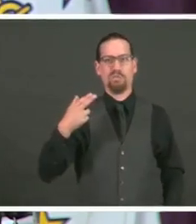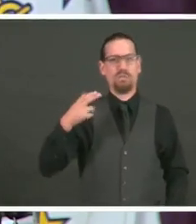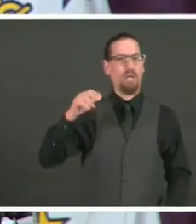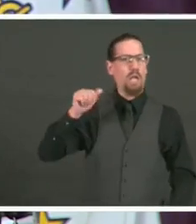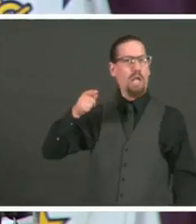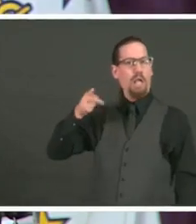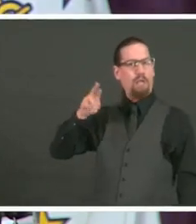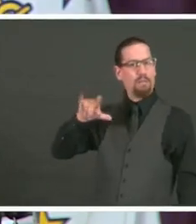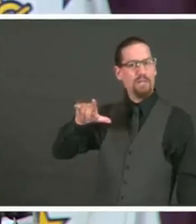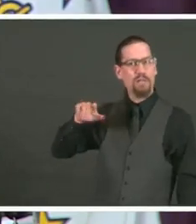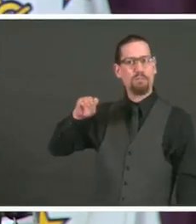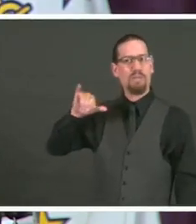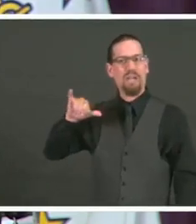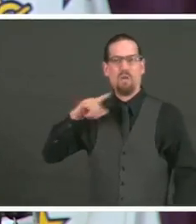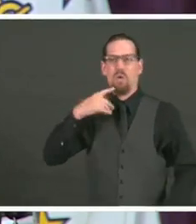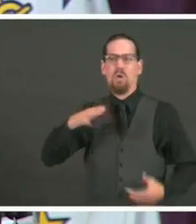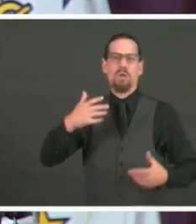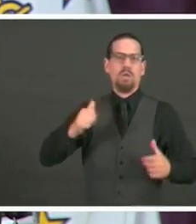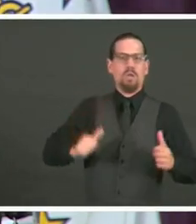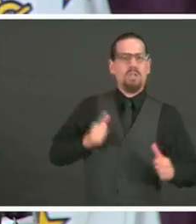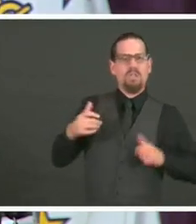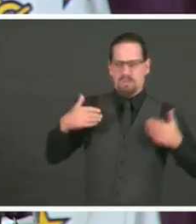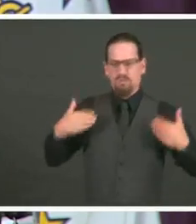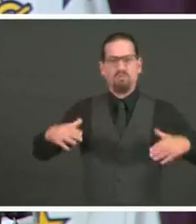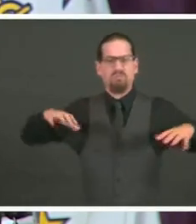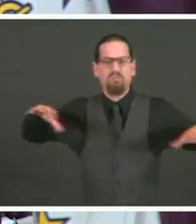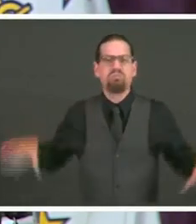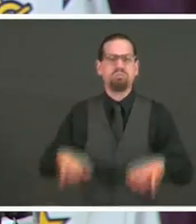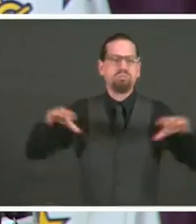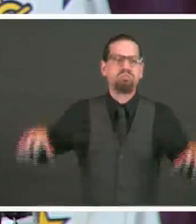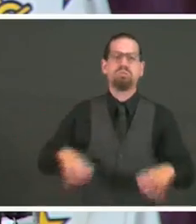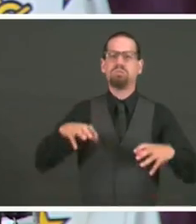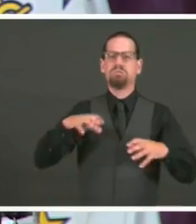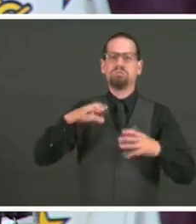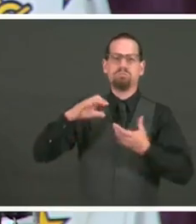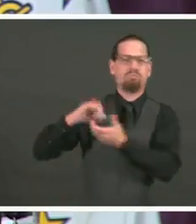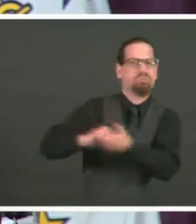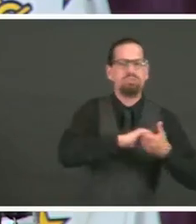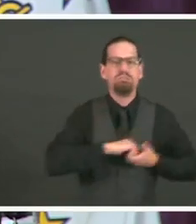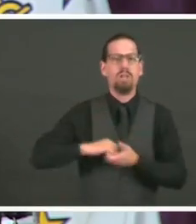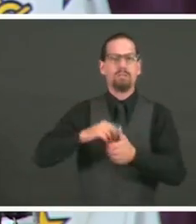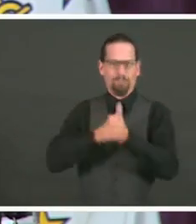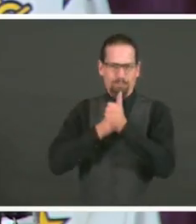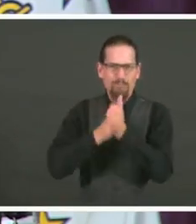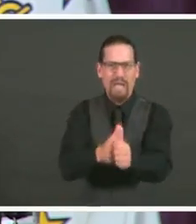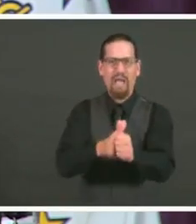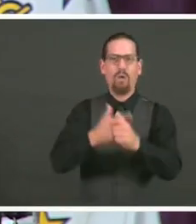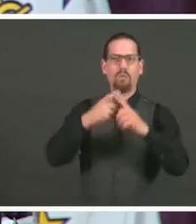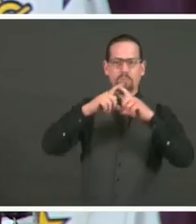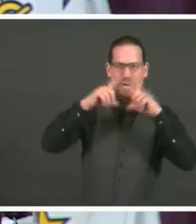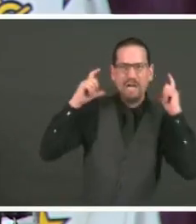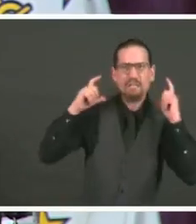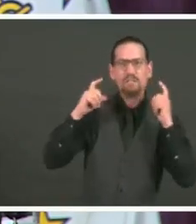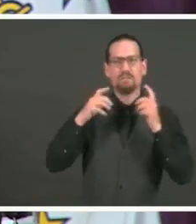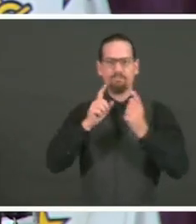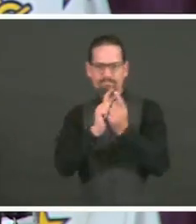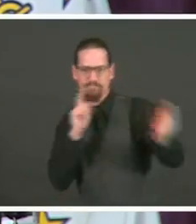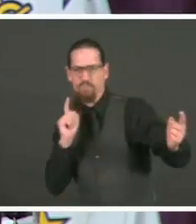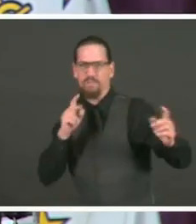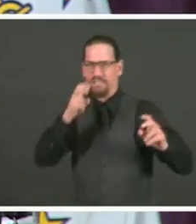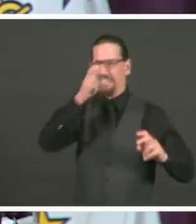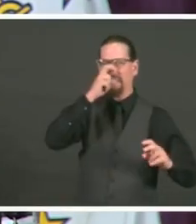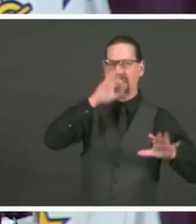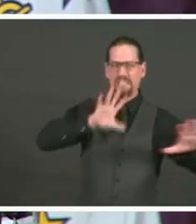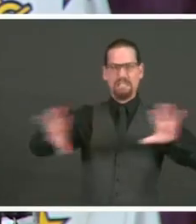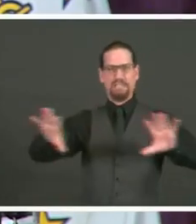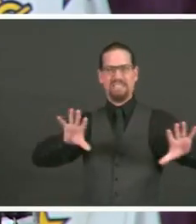ourselves, we will be just fine. As I say, this isn't an emergency at all. We're low, less than 3% test positive. It's a turning